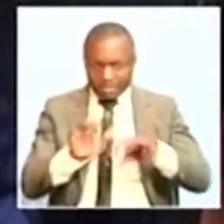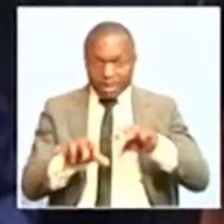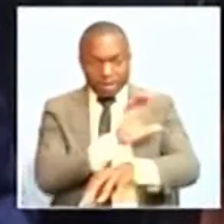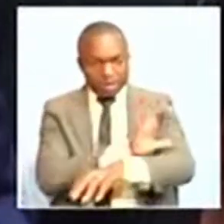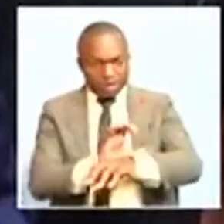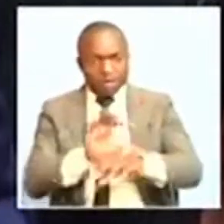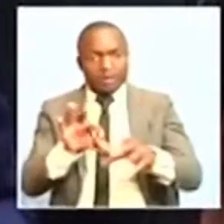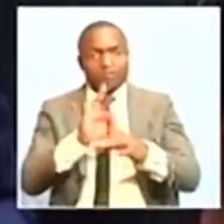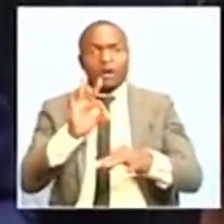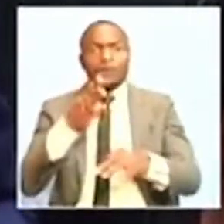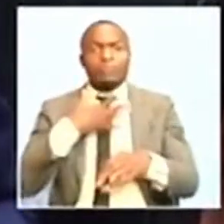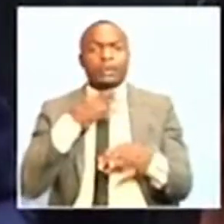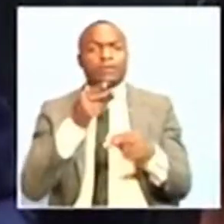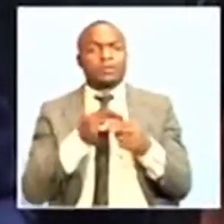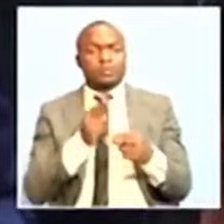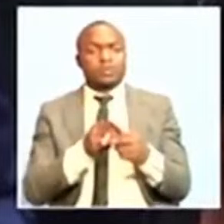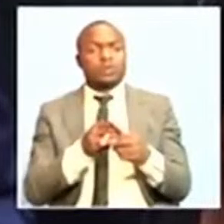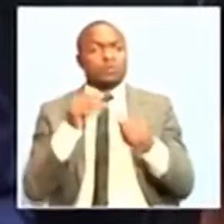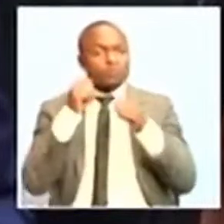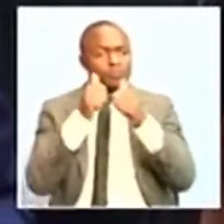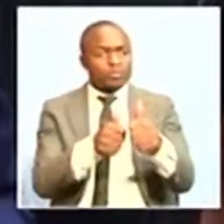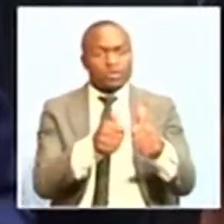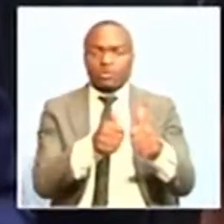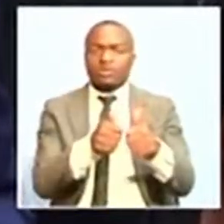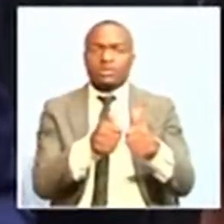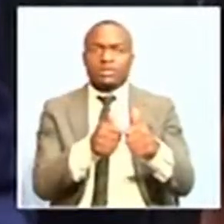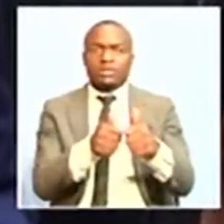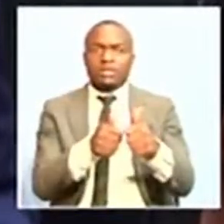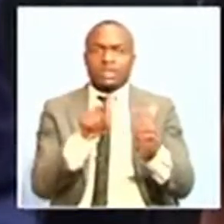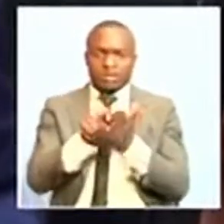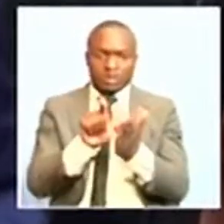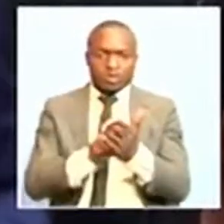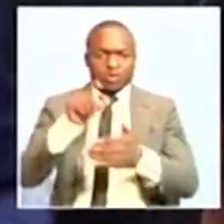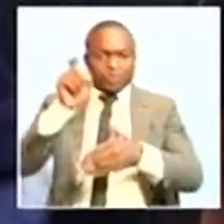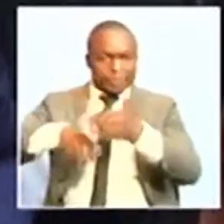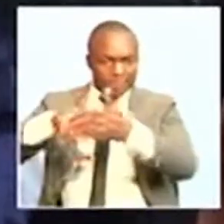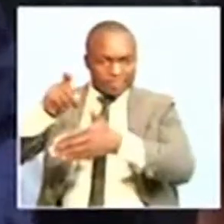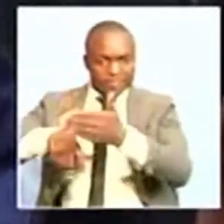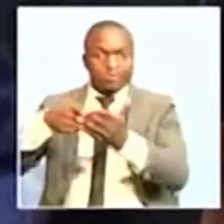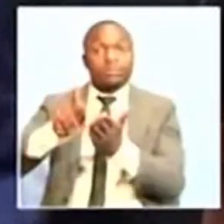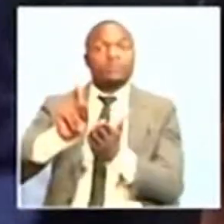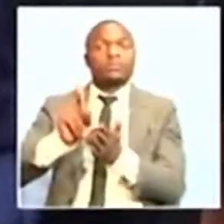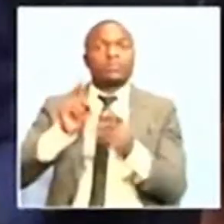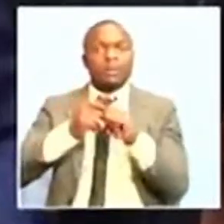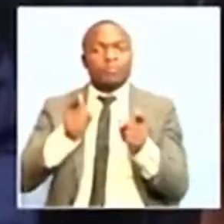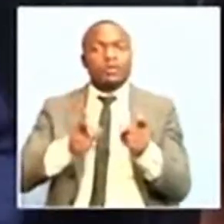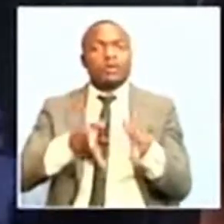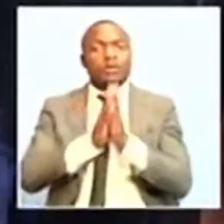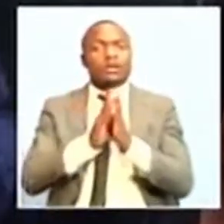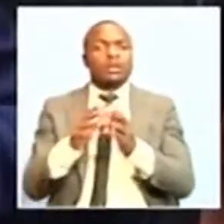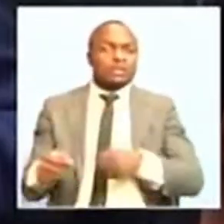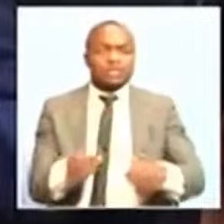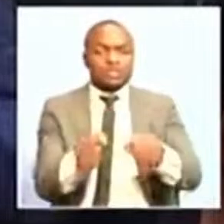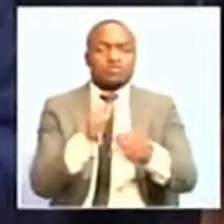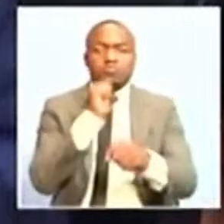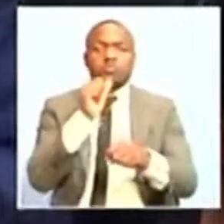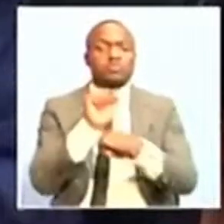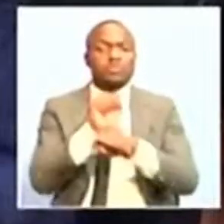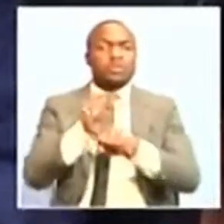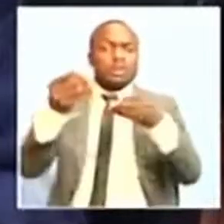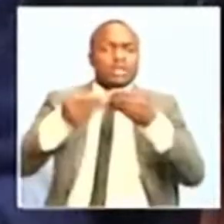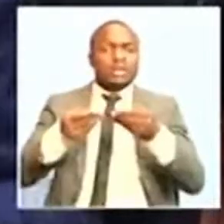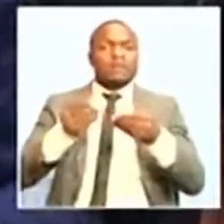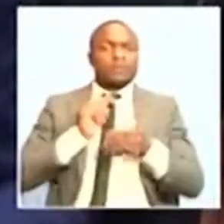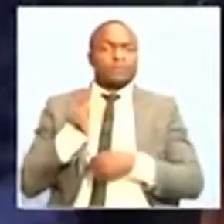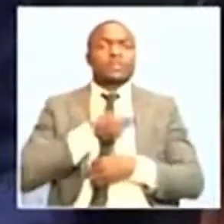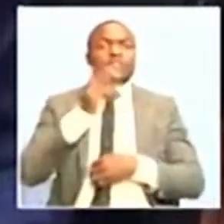David Mabumba, he has complied in terms of tax. But you are asked to say, no, the system is not working, can you give us your